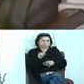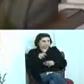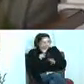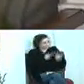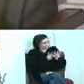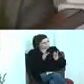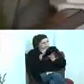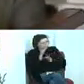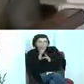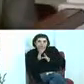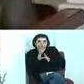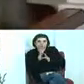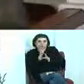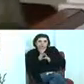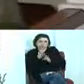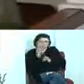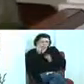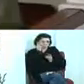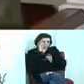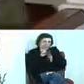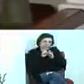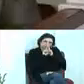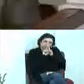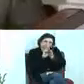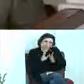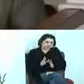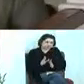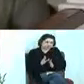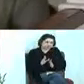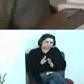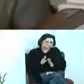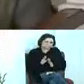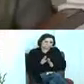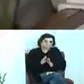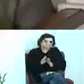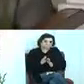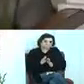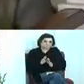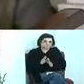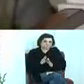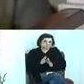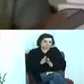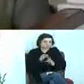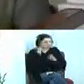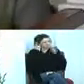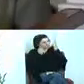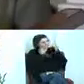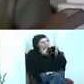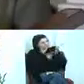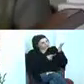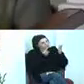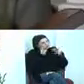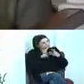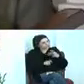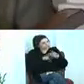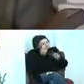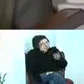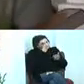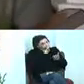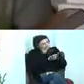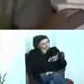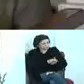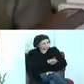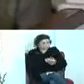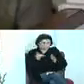Jesus turning and seeing his disciples wavering and wondering what to believe, he turned to Peter